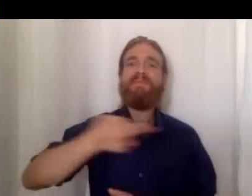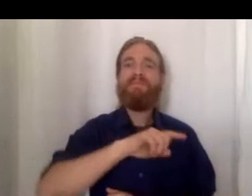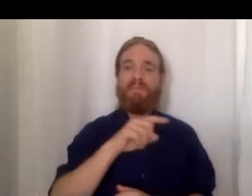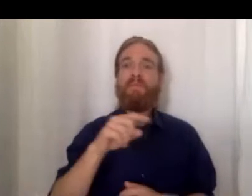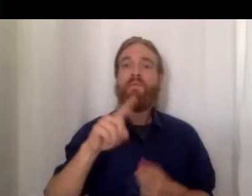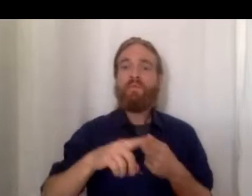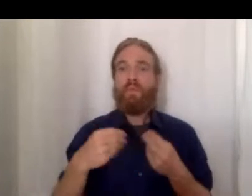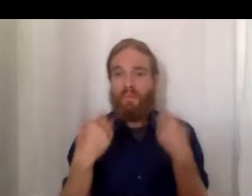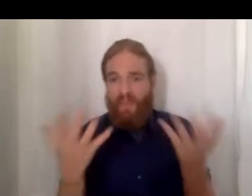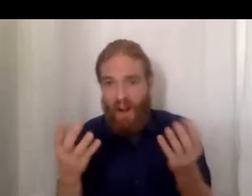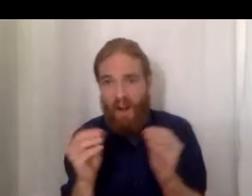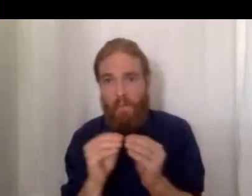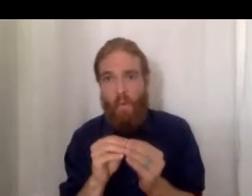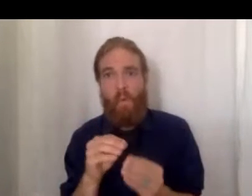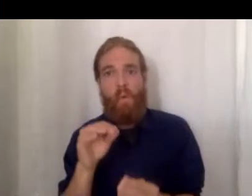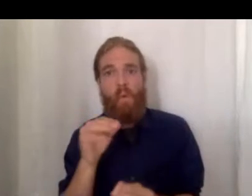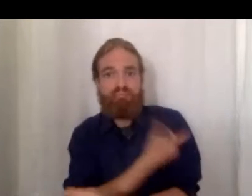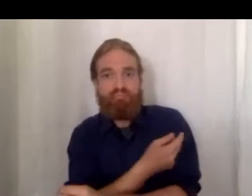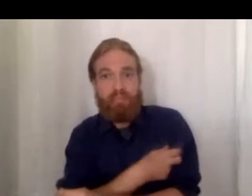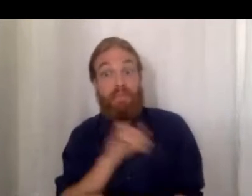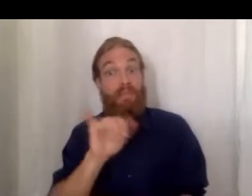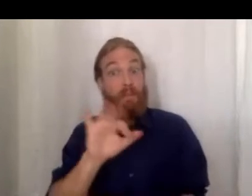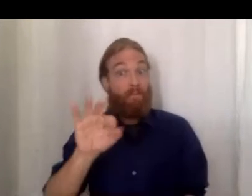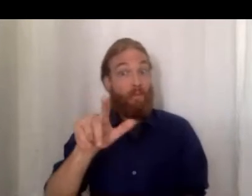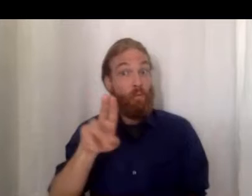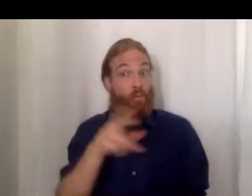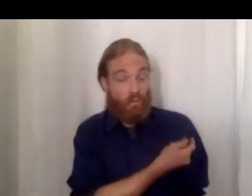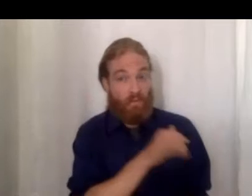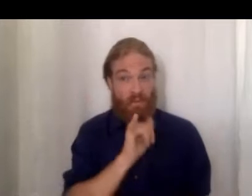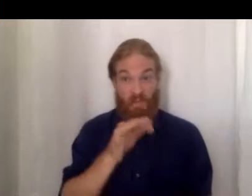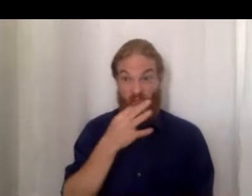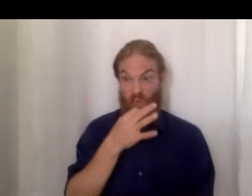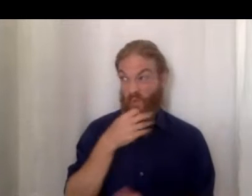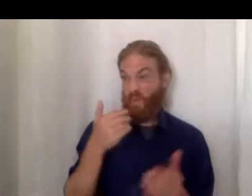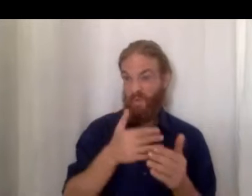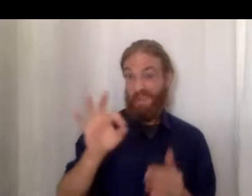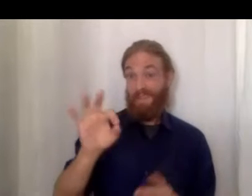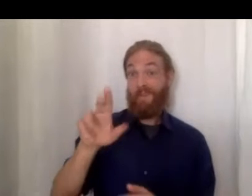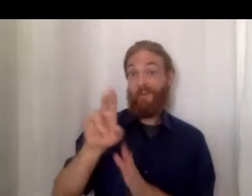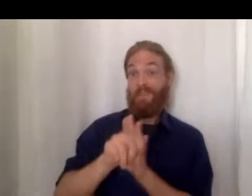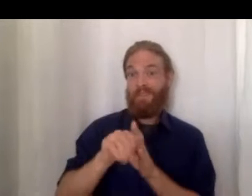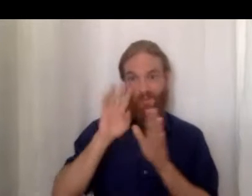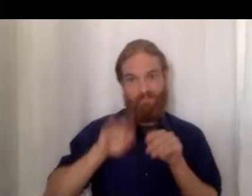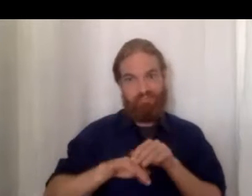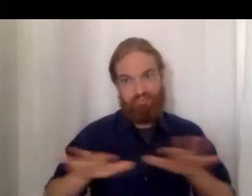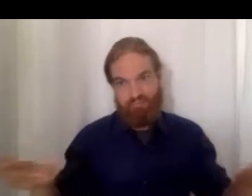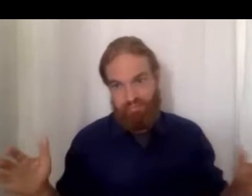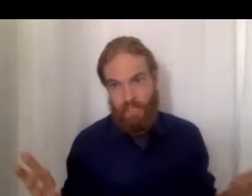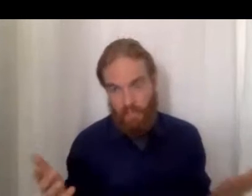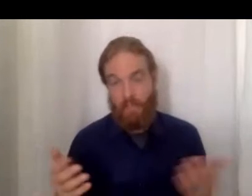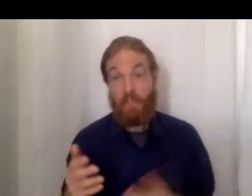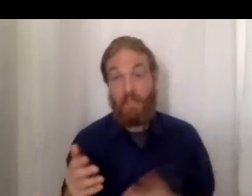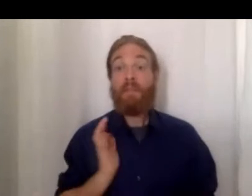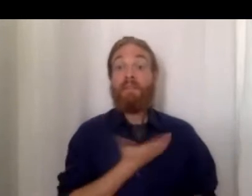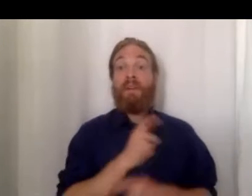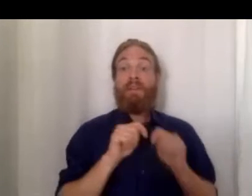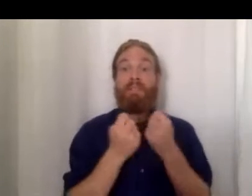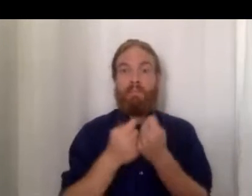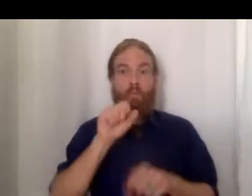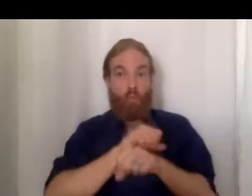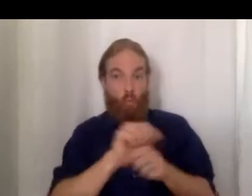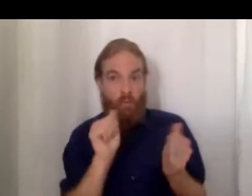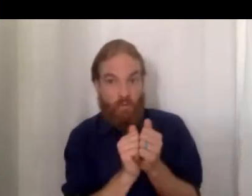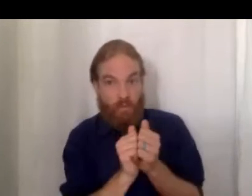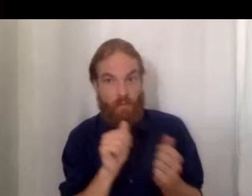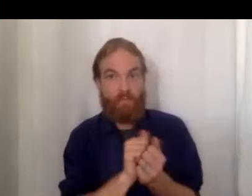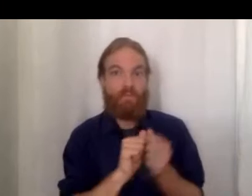season. And then our communications team is working on social media and our website to consistently